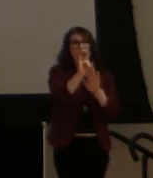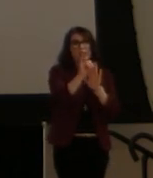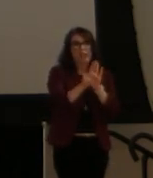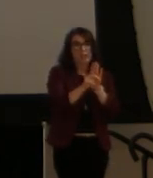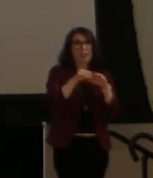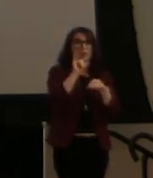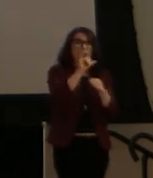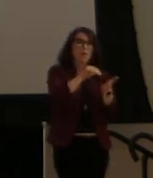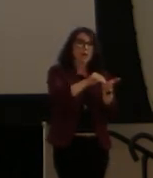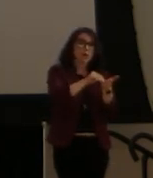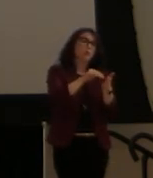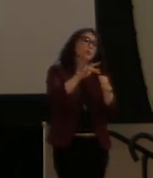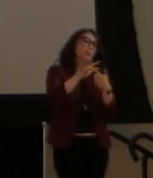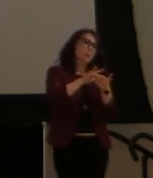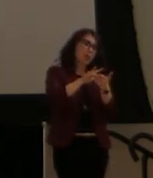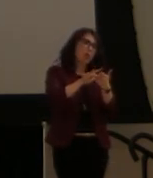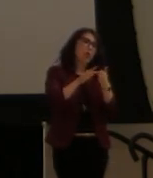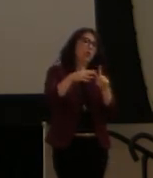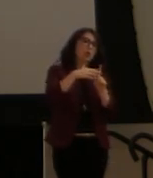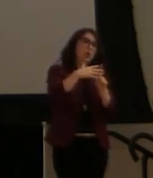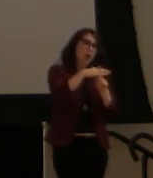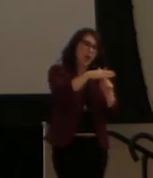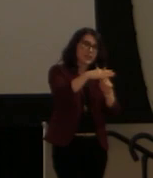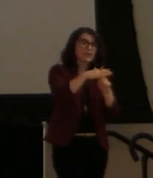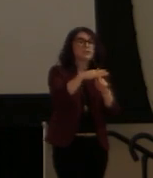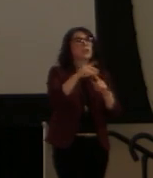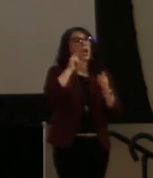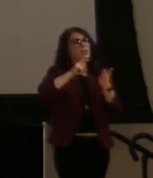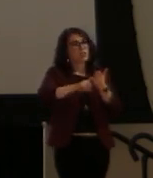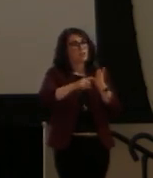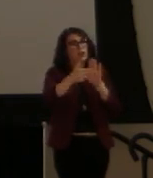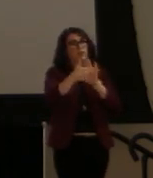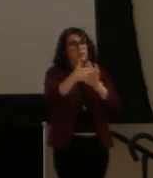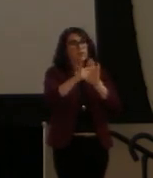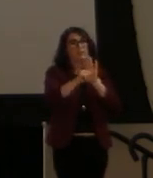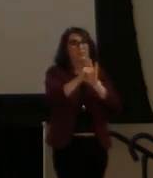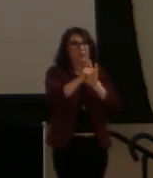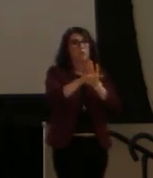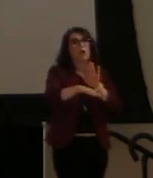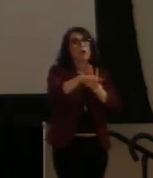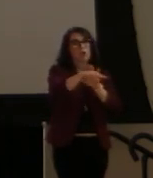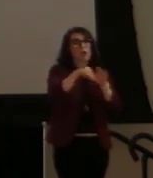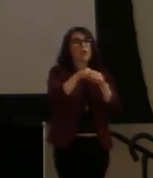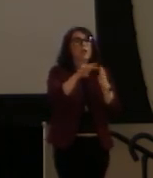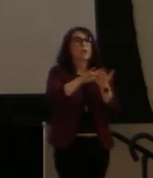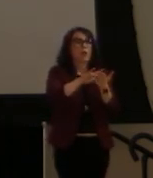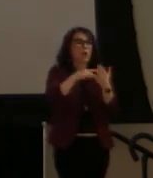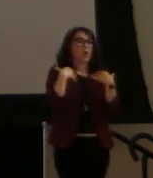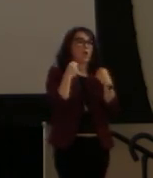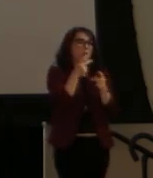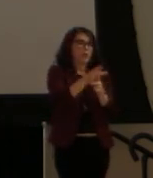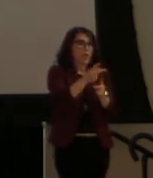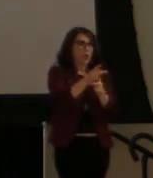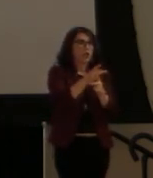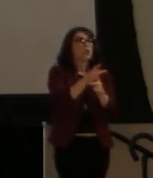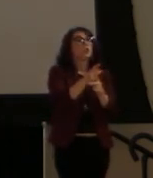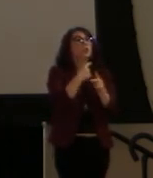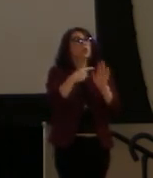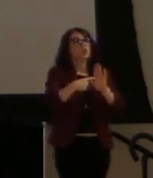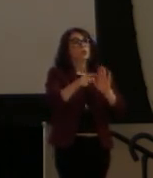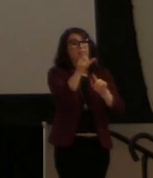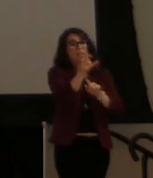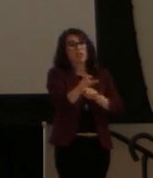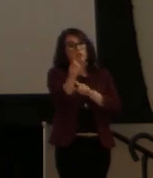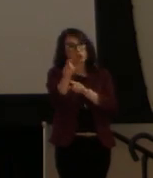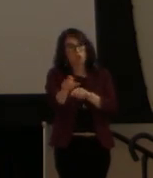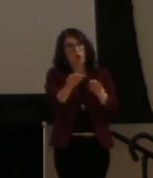plan to generate a critical analysis of stigma in healthcare that demonstrates how structural, interpersonal, and individual level